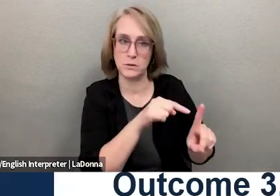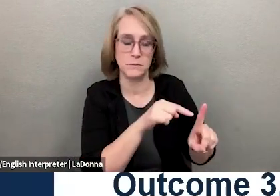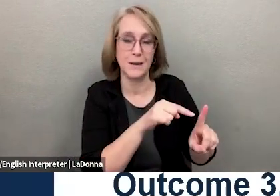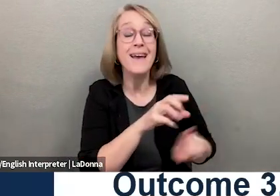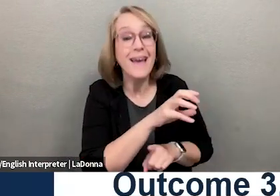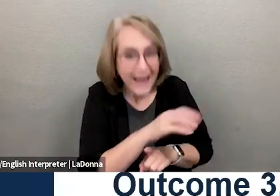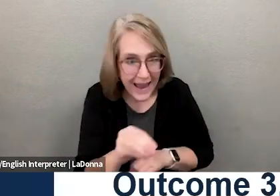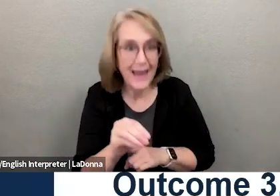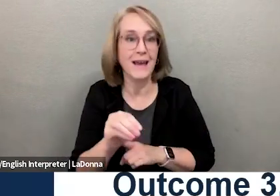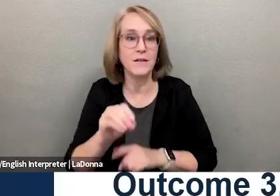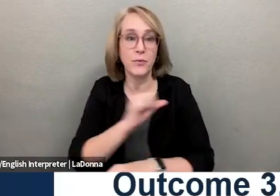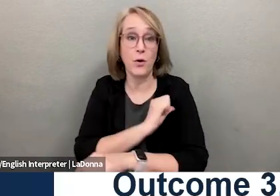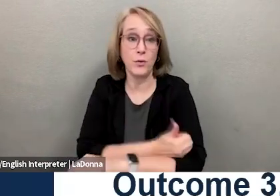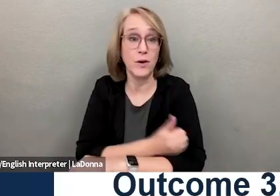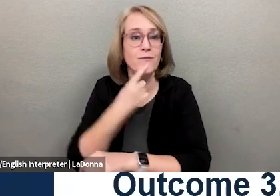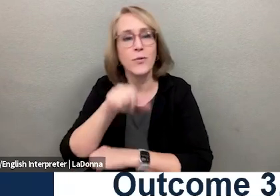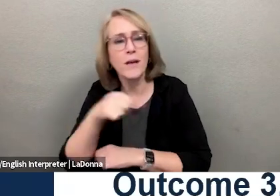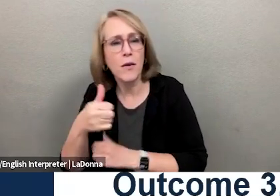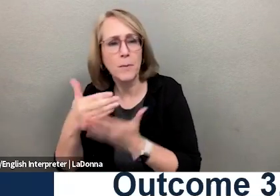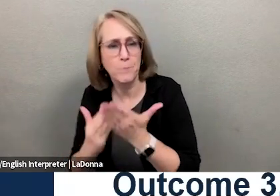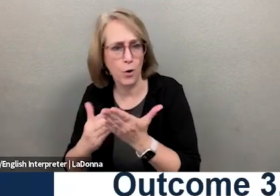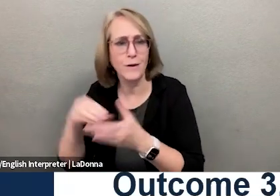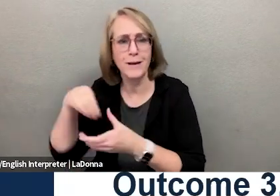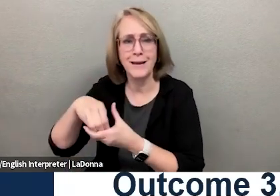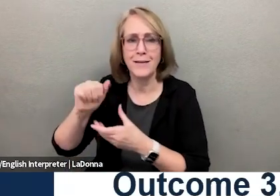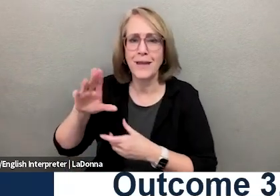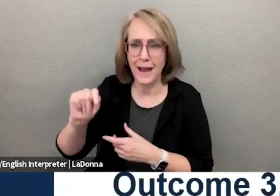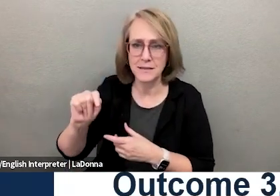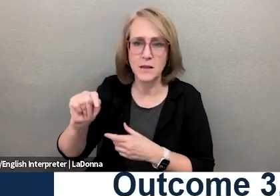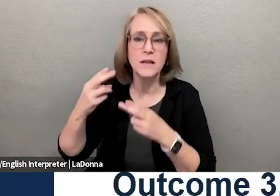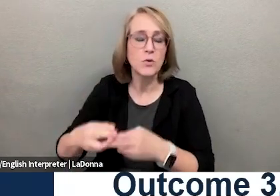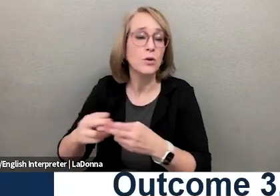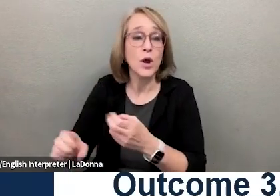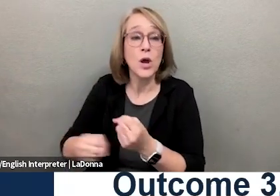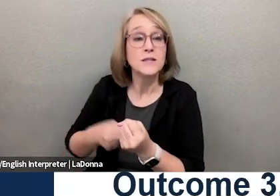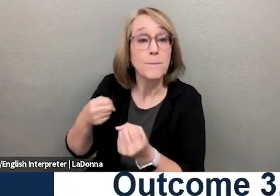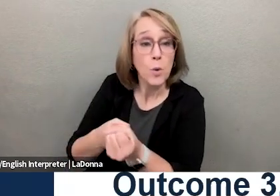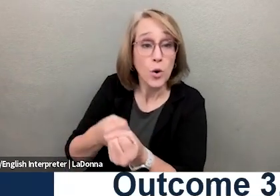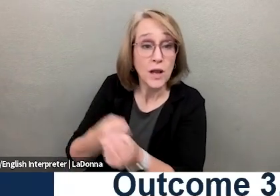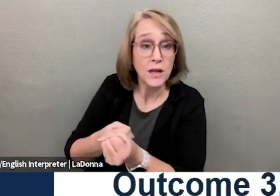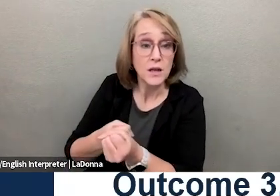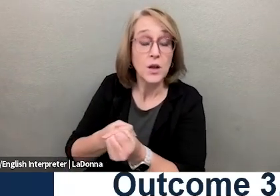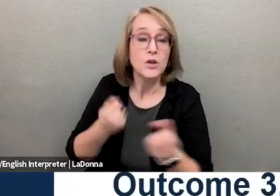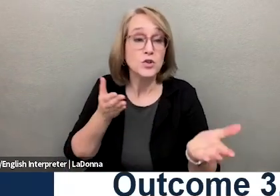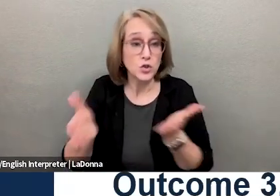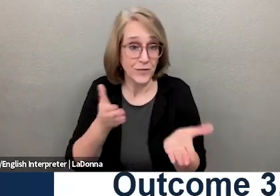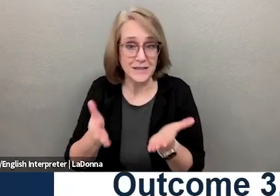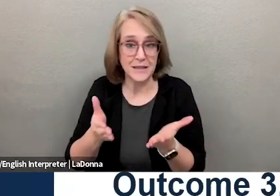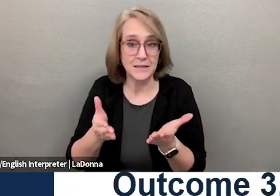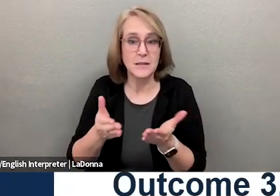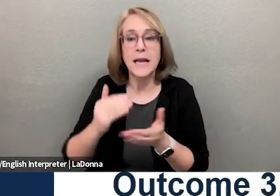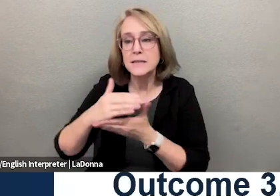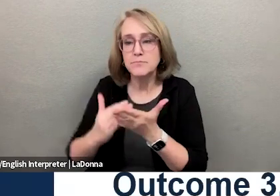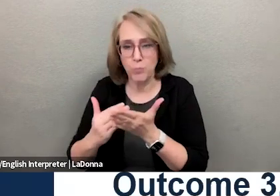increasing authorization for another part of the Act, the supportive services part of the Act, which is Title